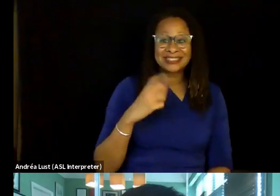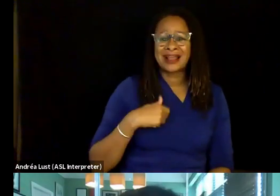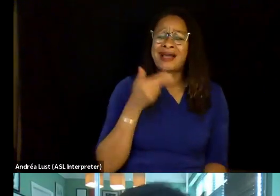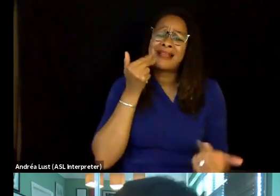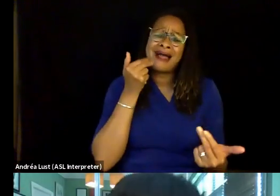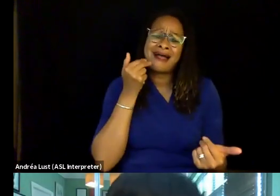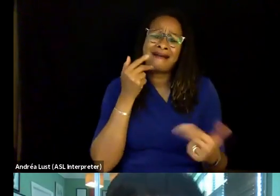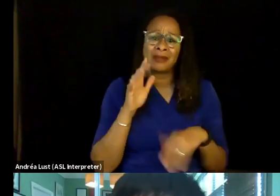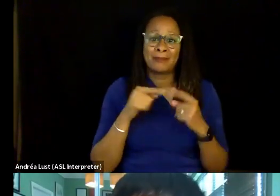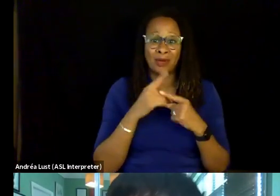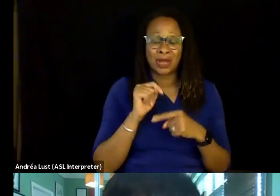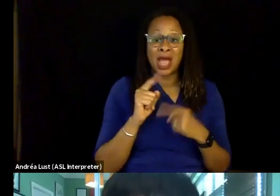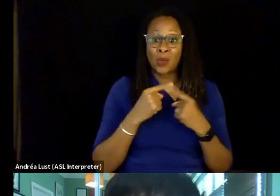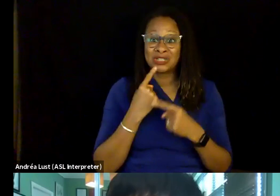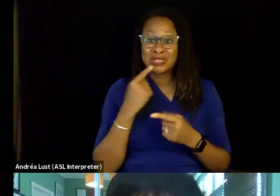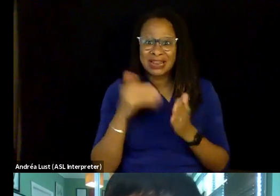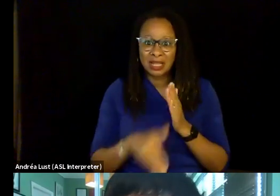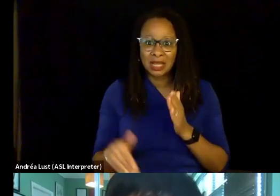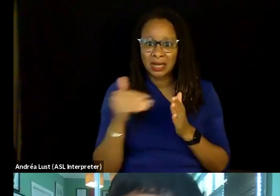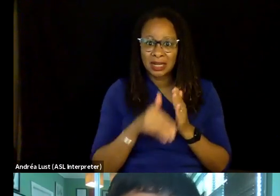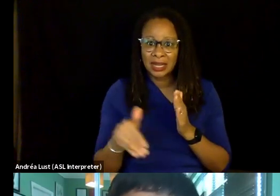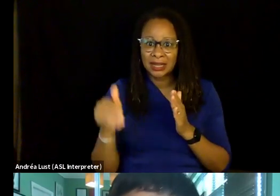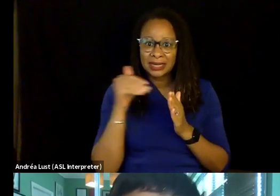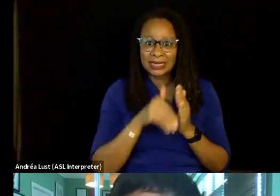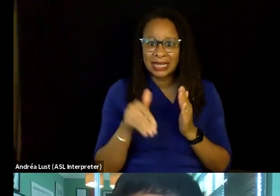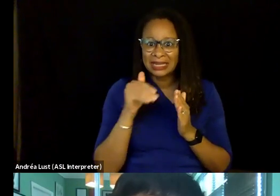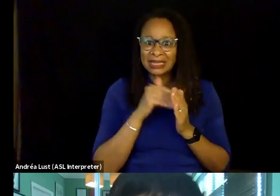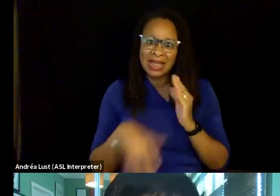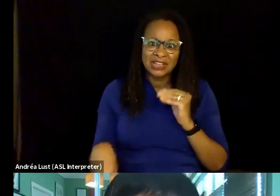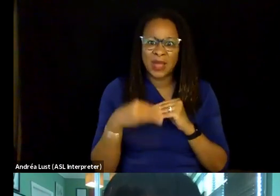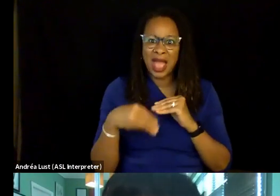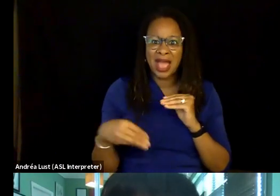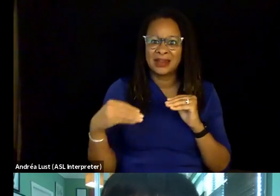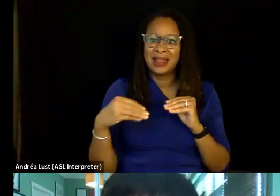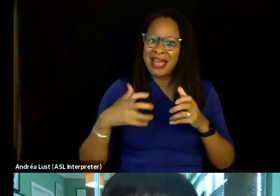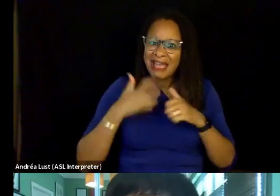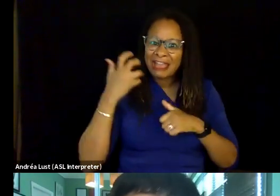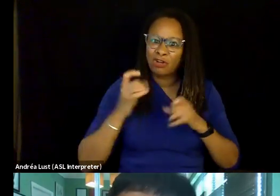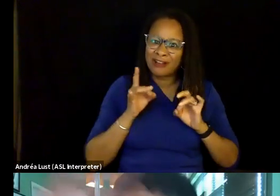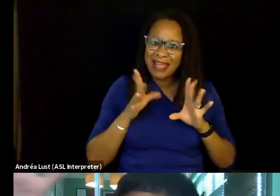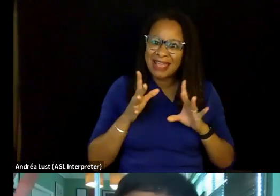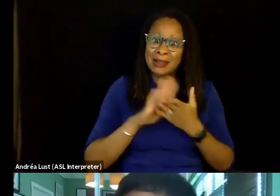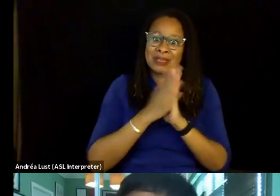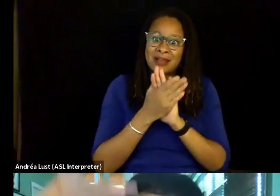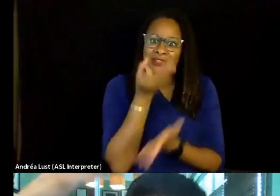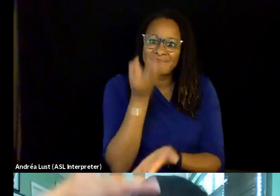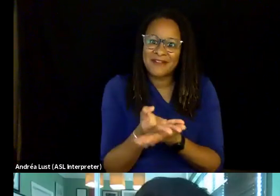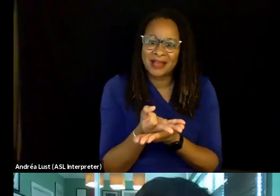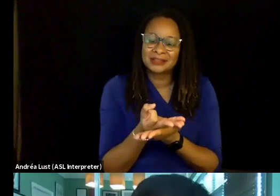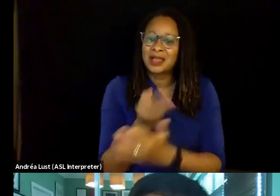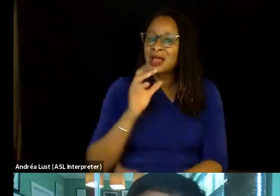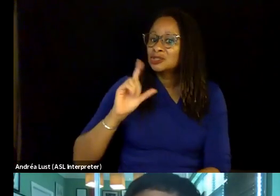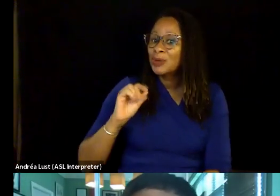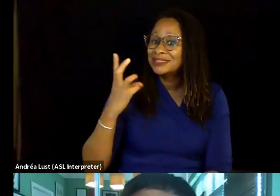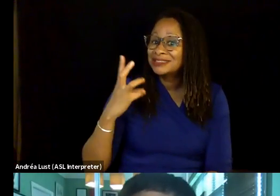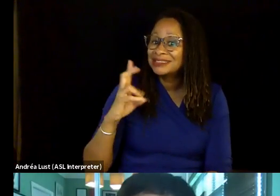but when you say it a million times and you lace it with anger and hate, it becomes a fact. And so for 2017,